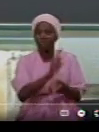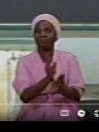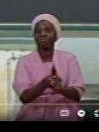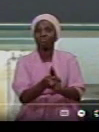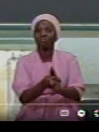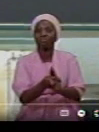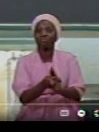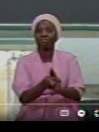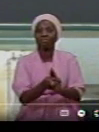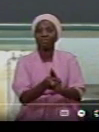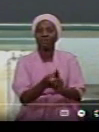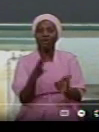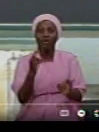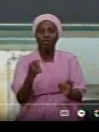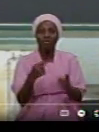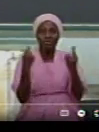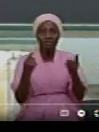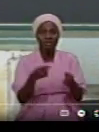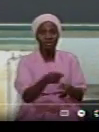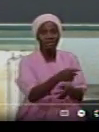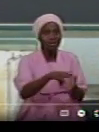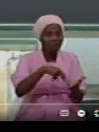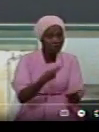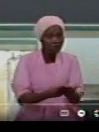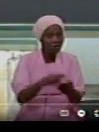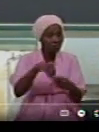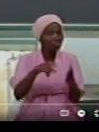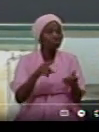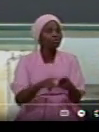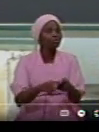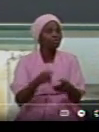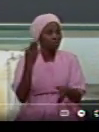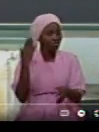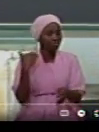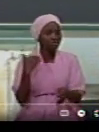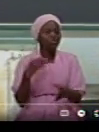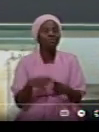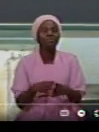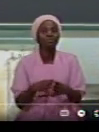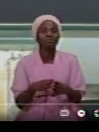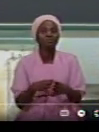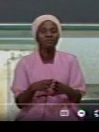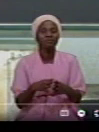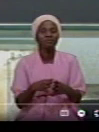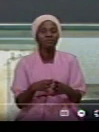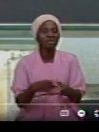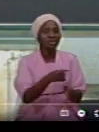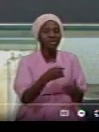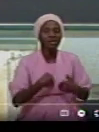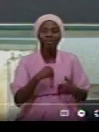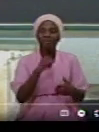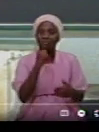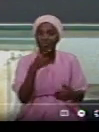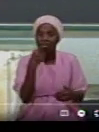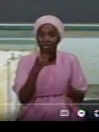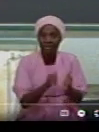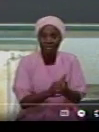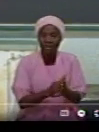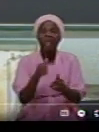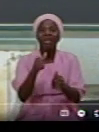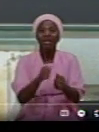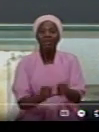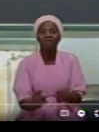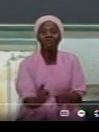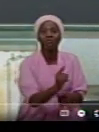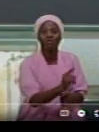the wickedness they fell into, saying, what have I done? They have not said that. Everyone